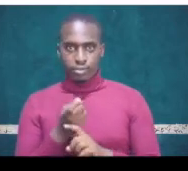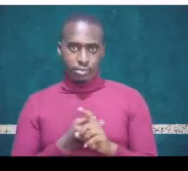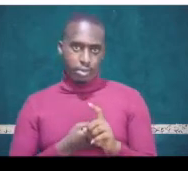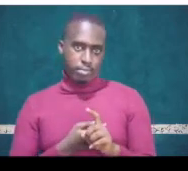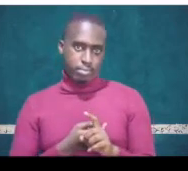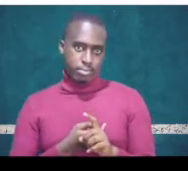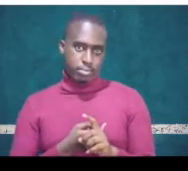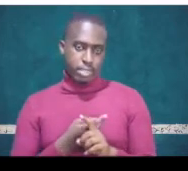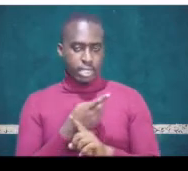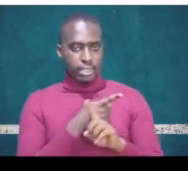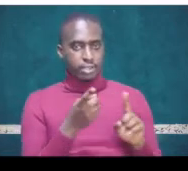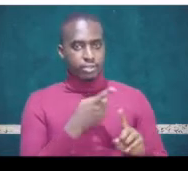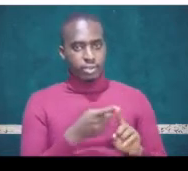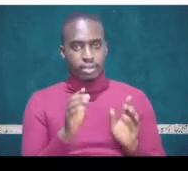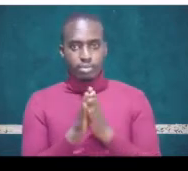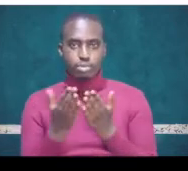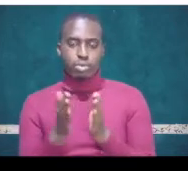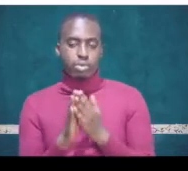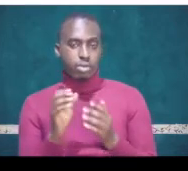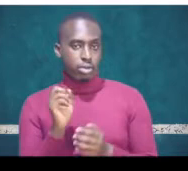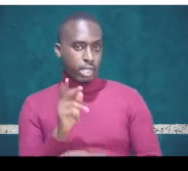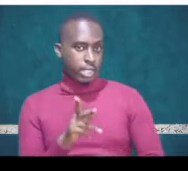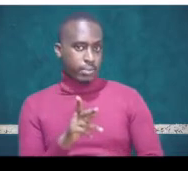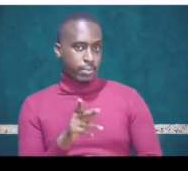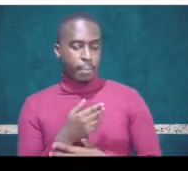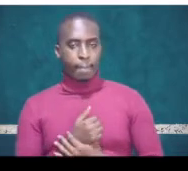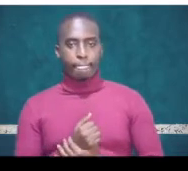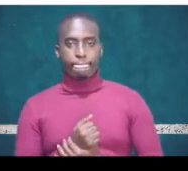from the different books, right?